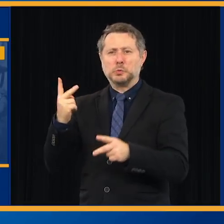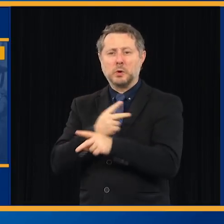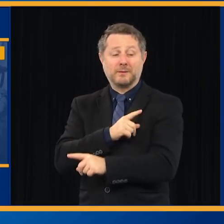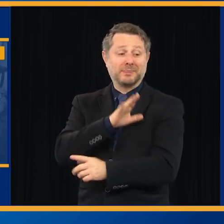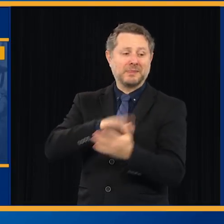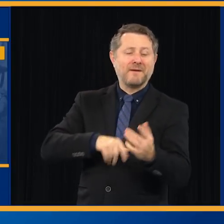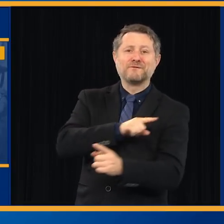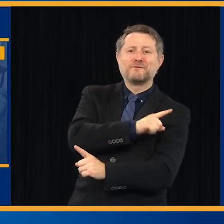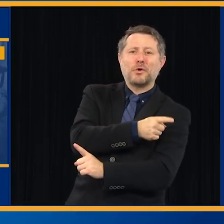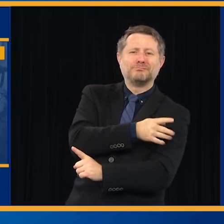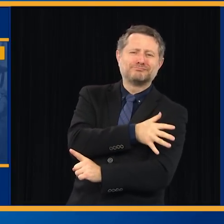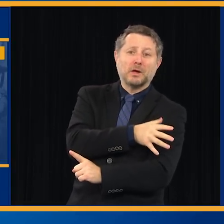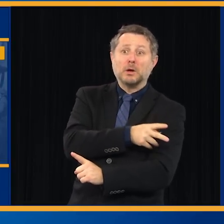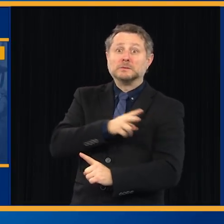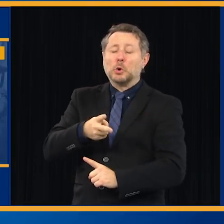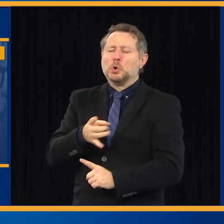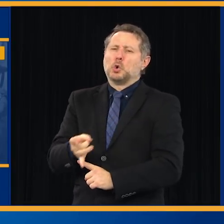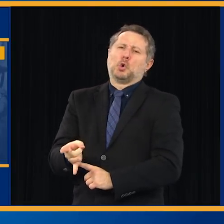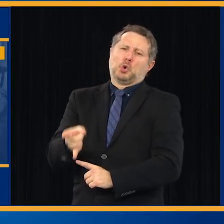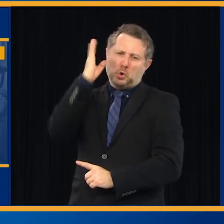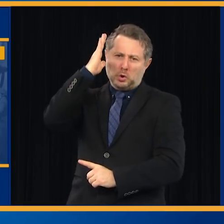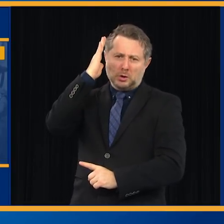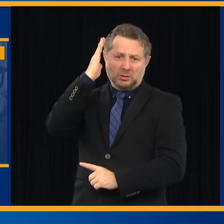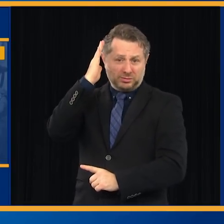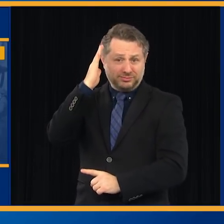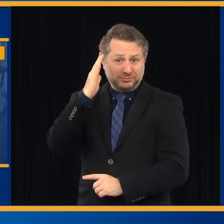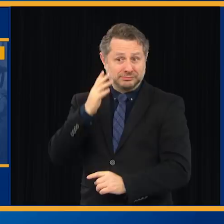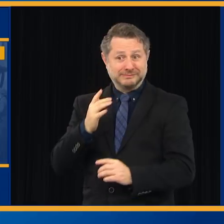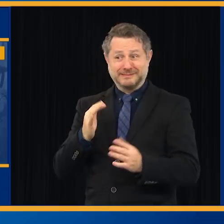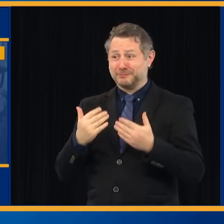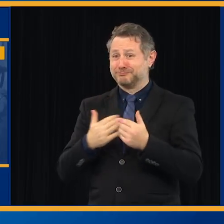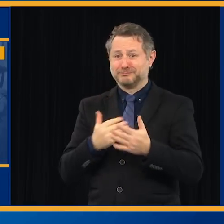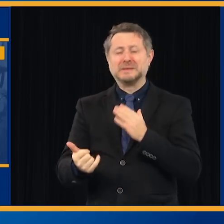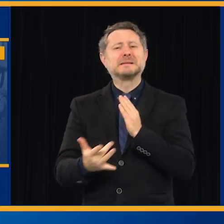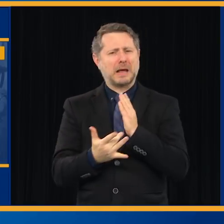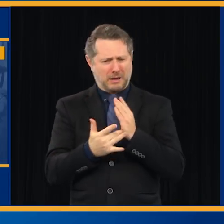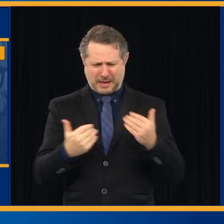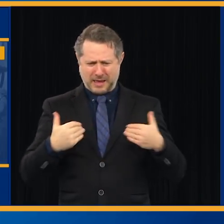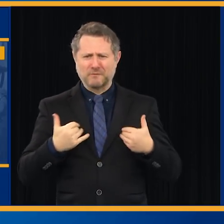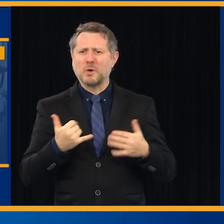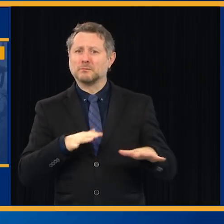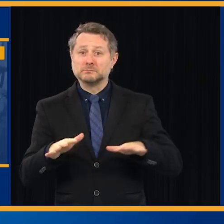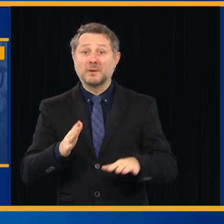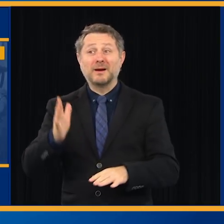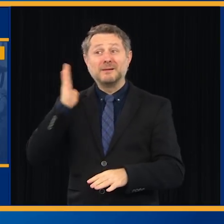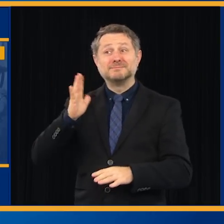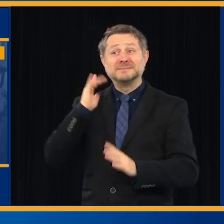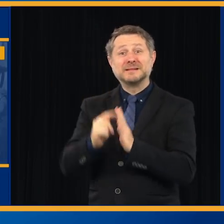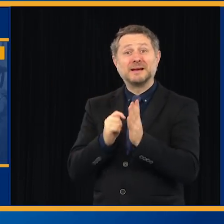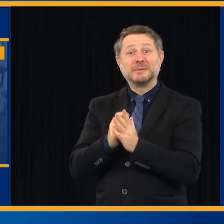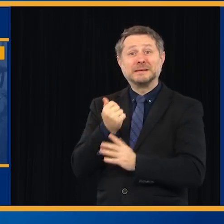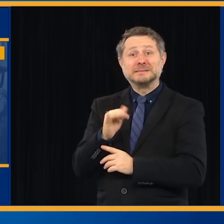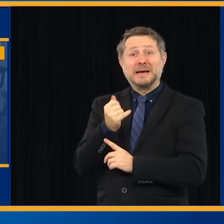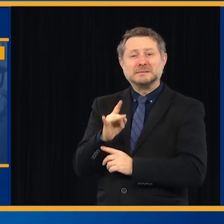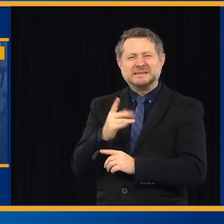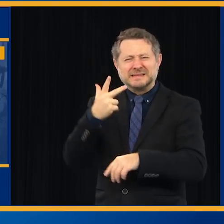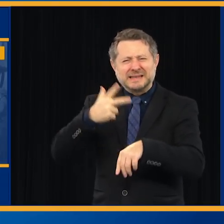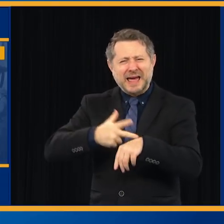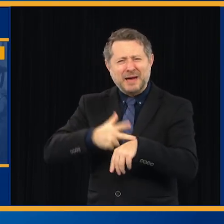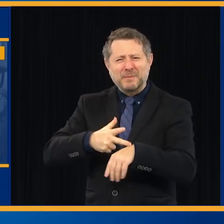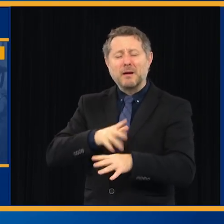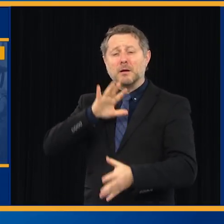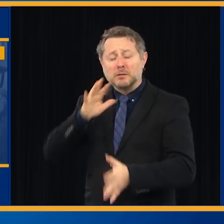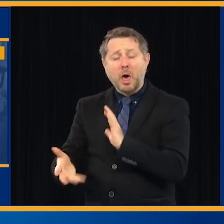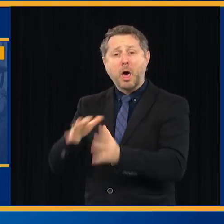you put aside all the modern day challenges, when this happened in 1918, it came in 3 different